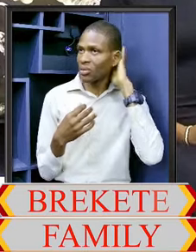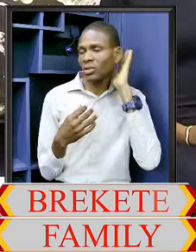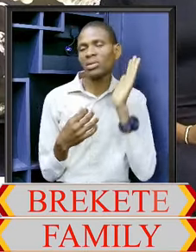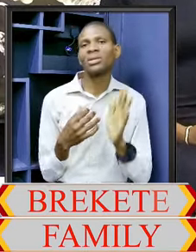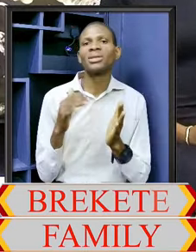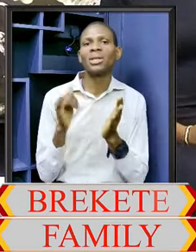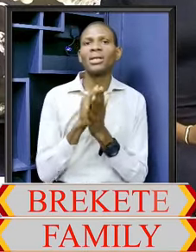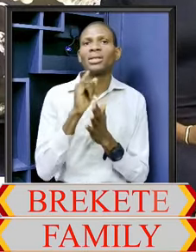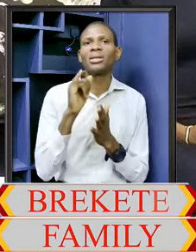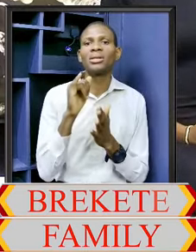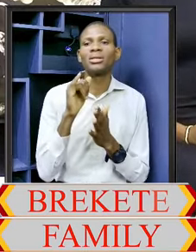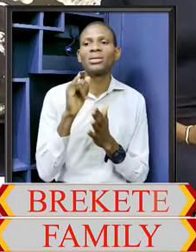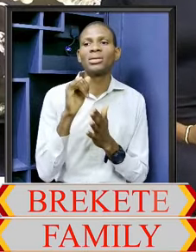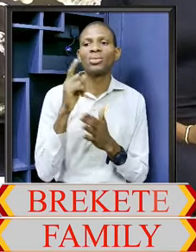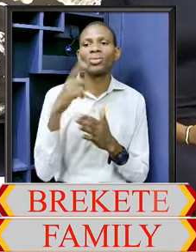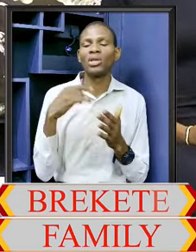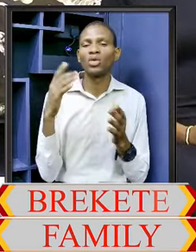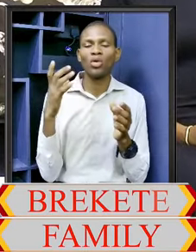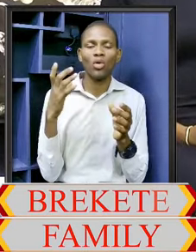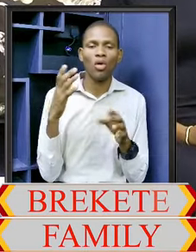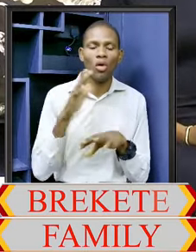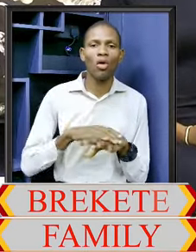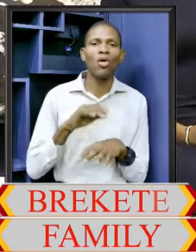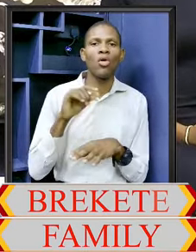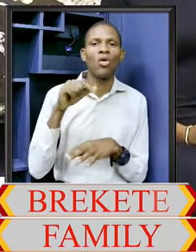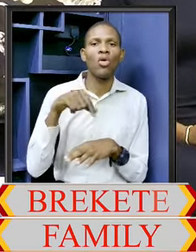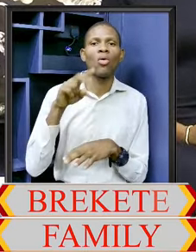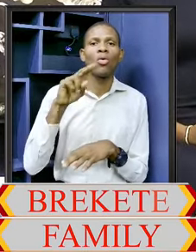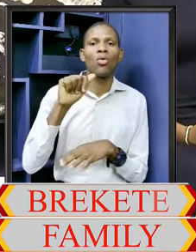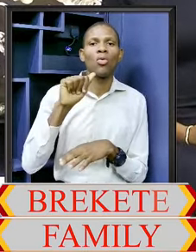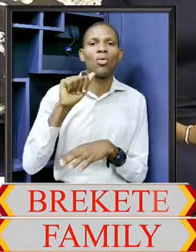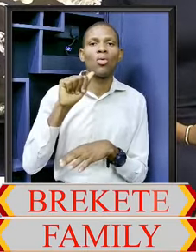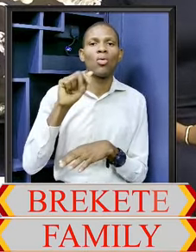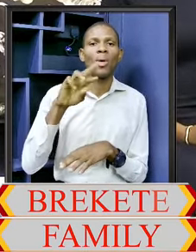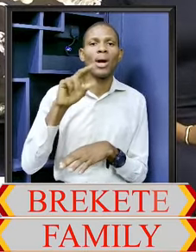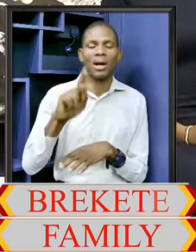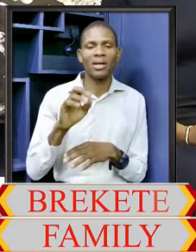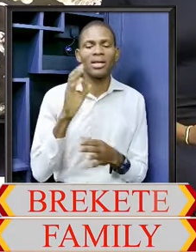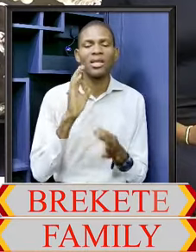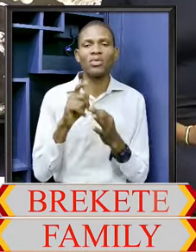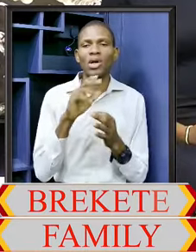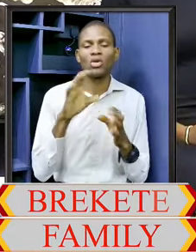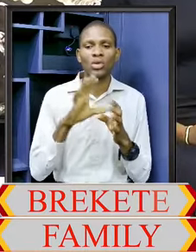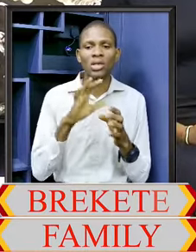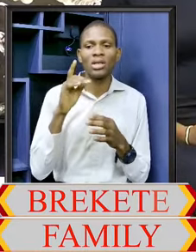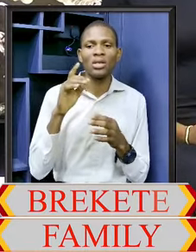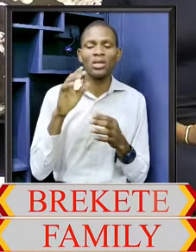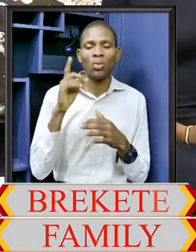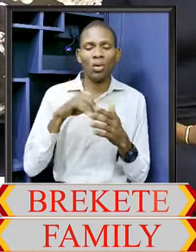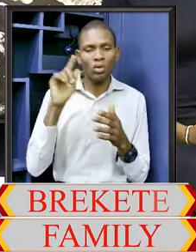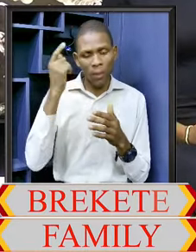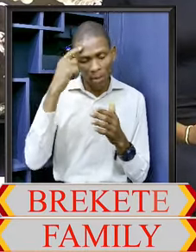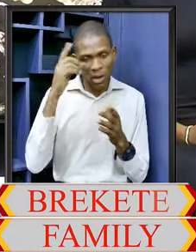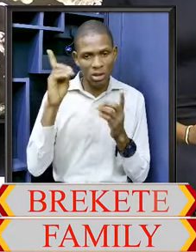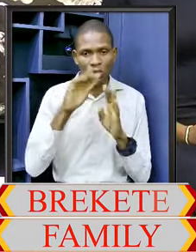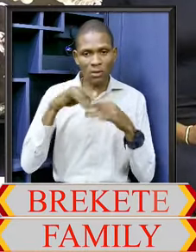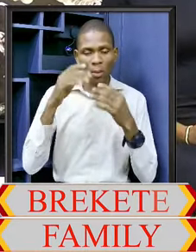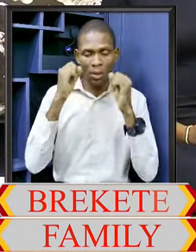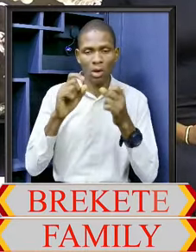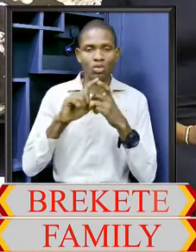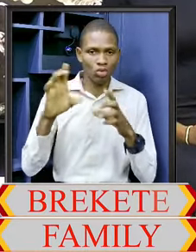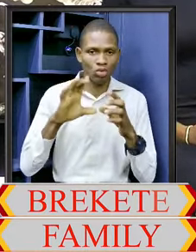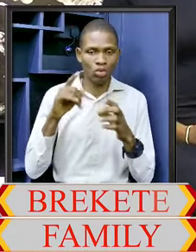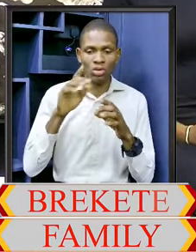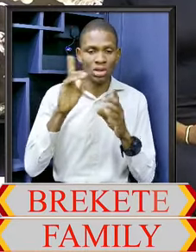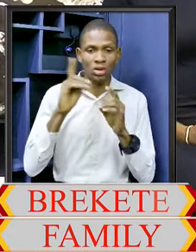thing they call quackery. If you they do waiting, government. No give you power to the do. Where you no go school,